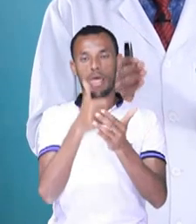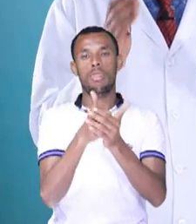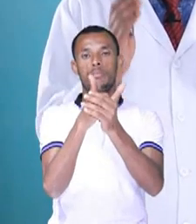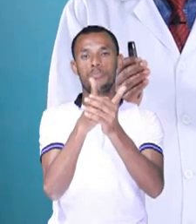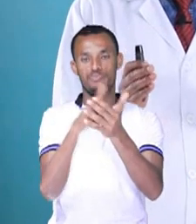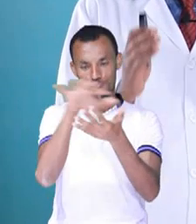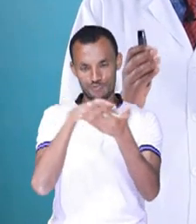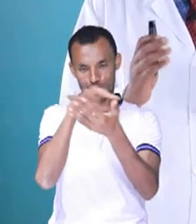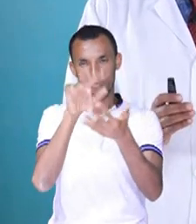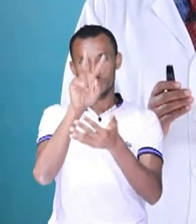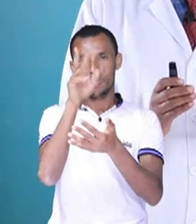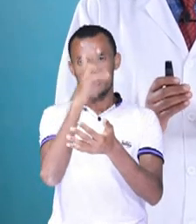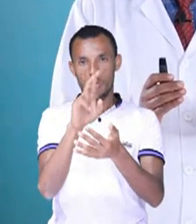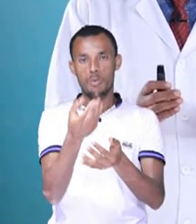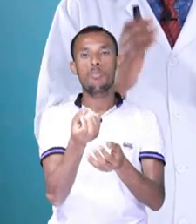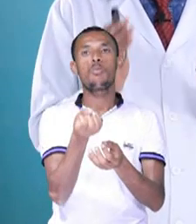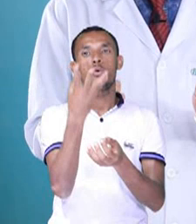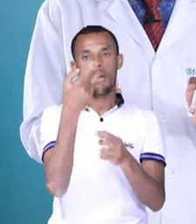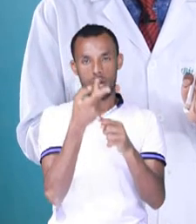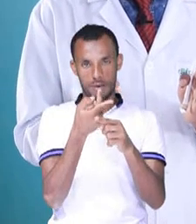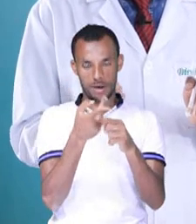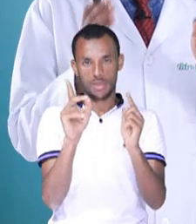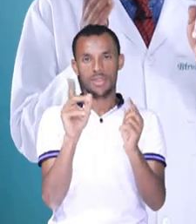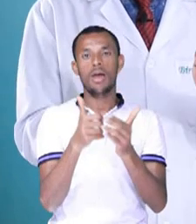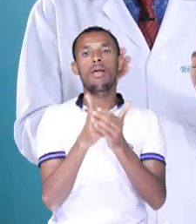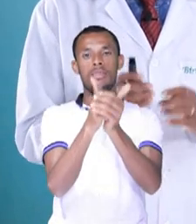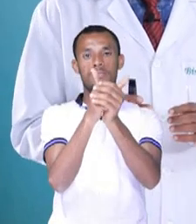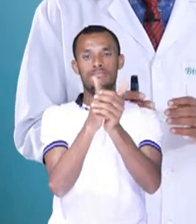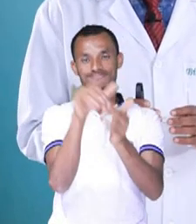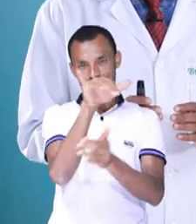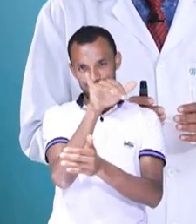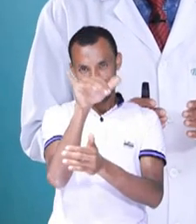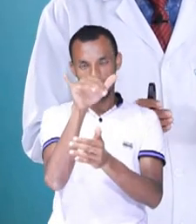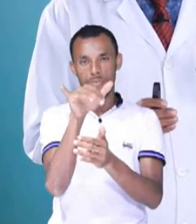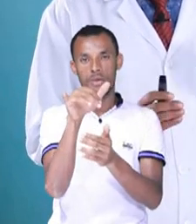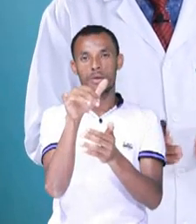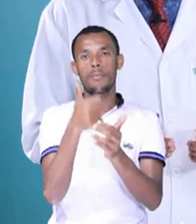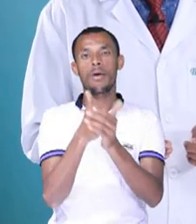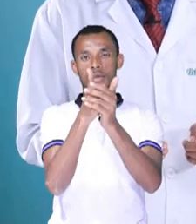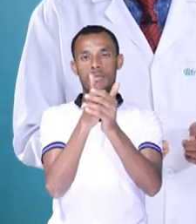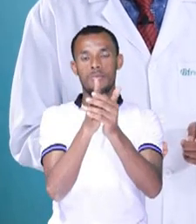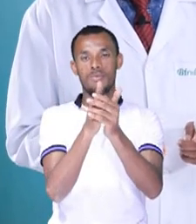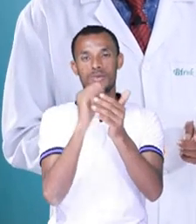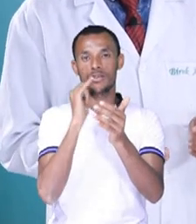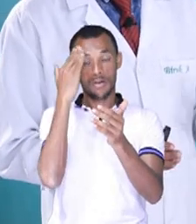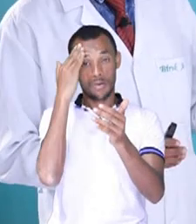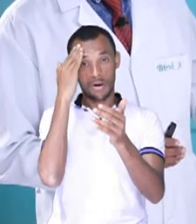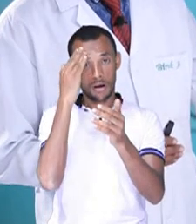The mixing up of two or more different atomic orbitals of the same atom is known as hybridization.